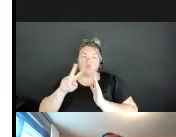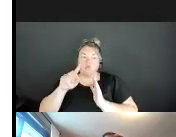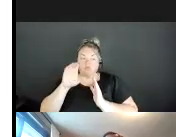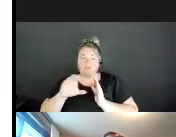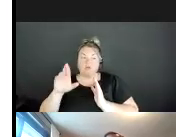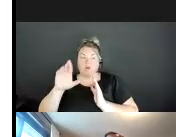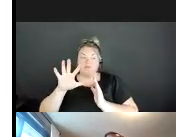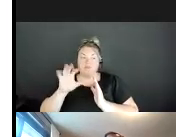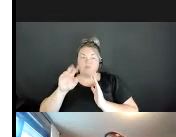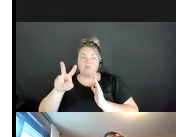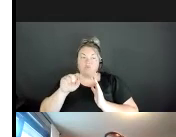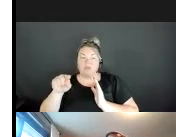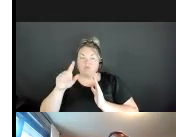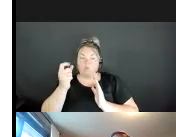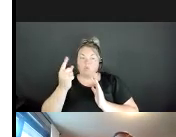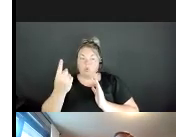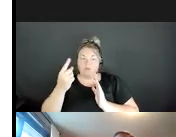502-1, section